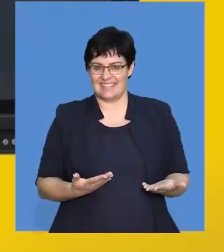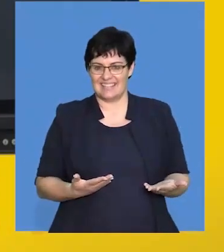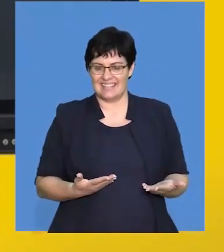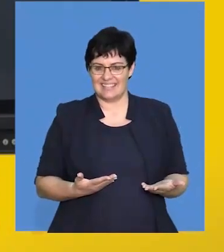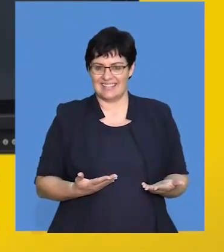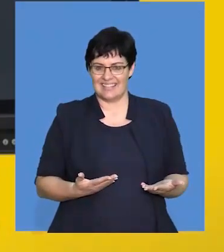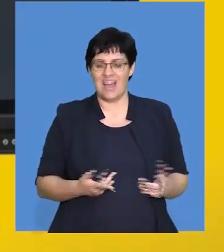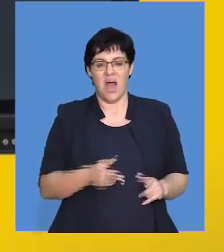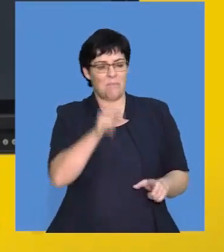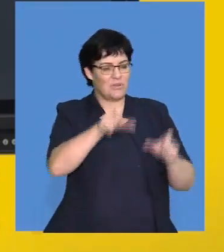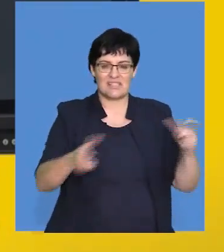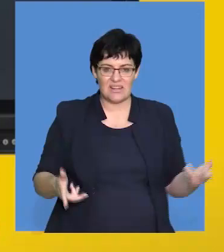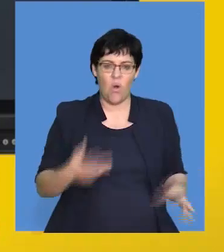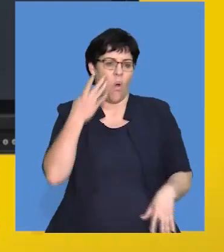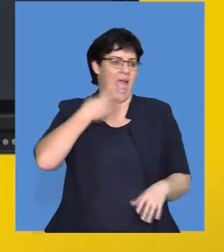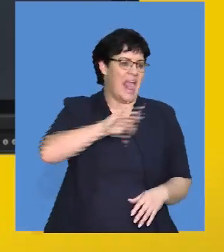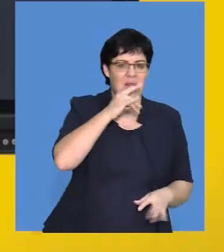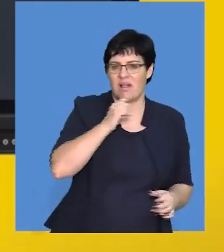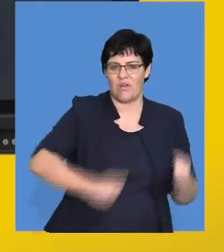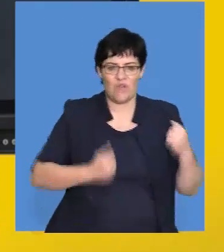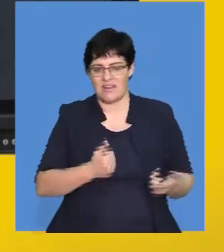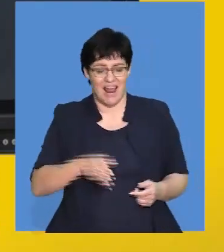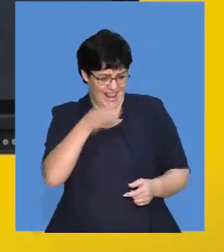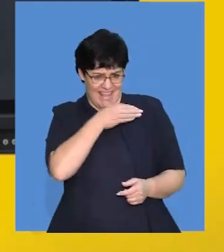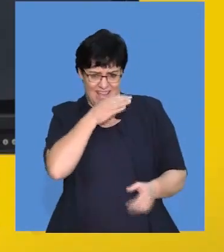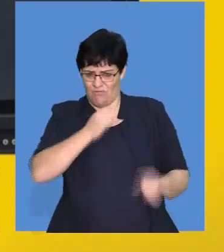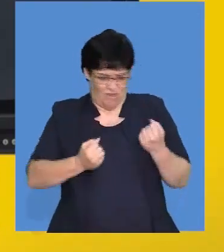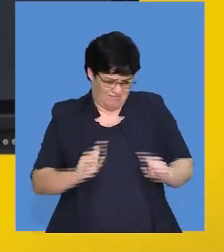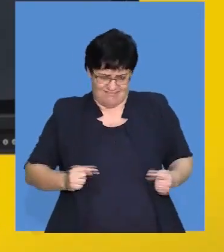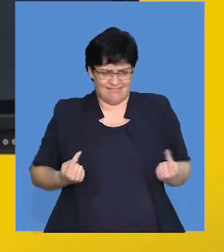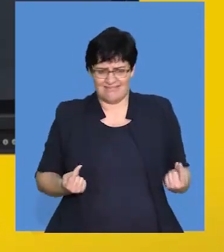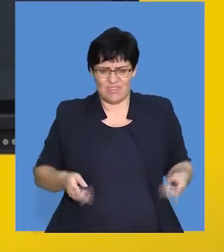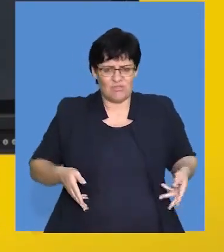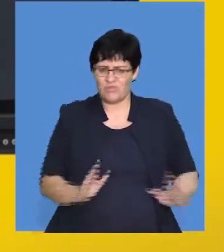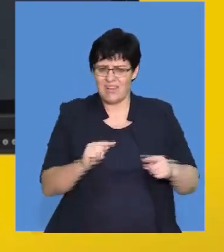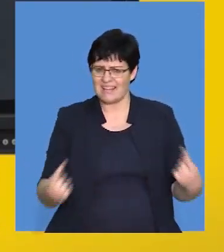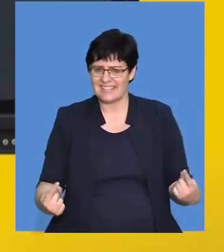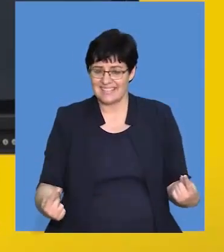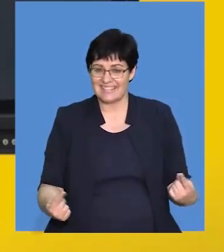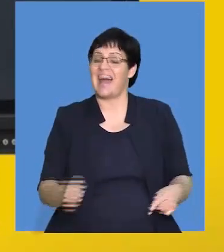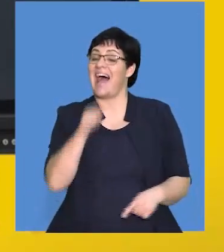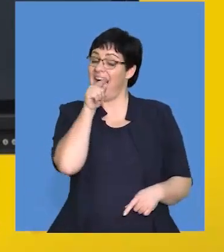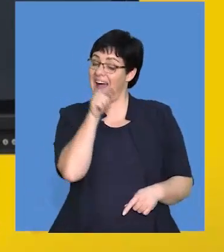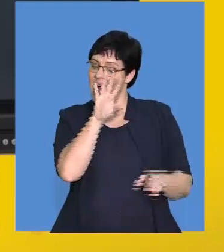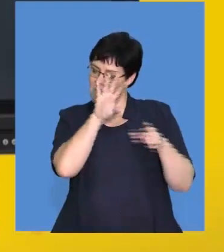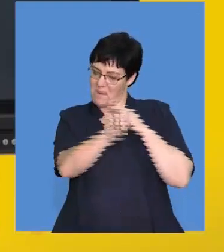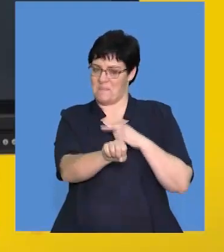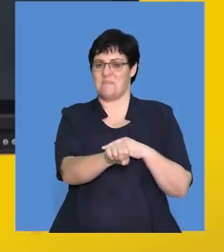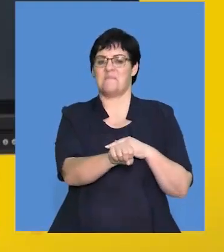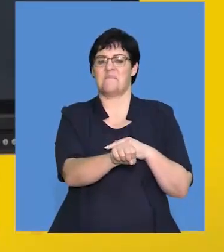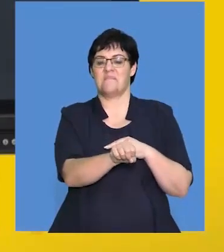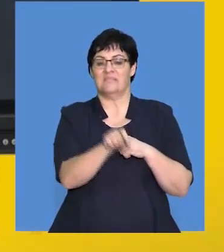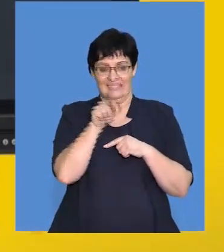only people run or animals run. Liquor doesn't run in the street. And so you need to realize